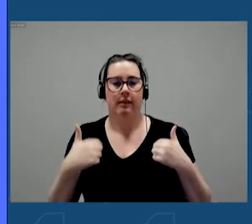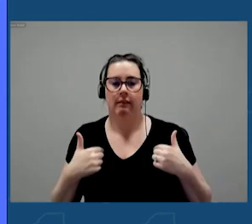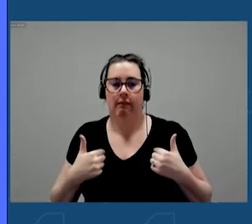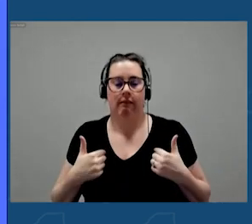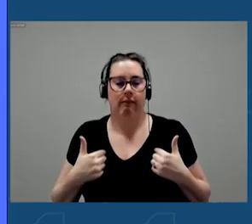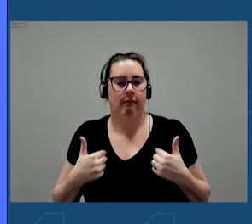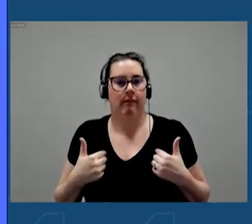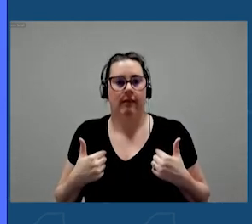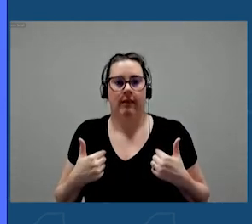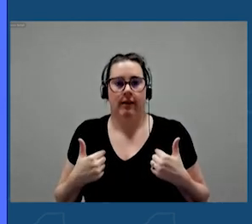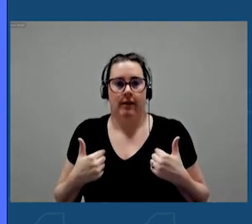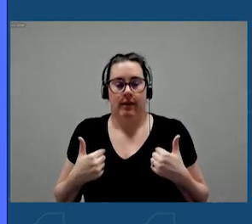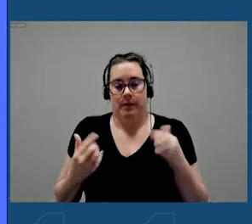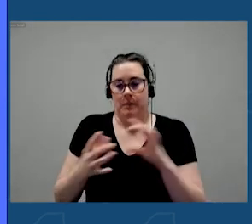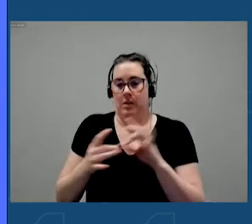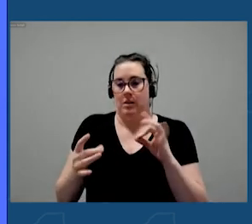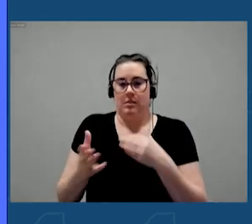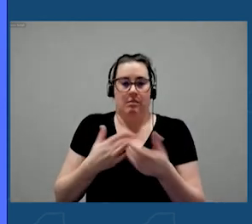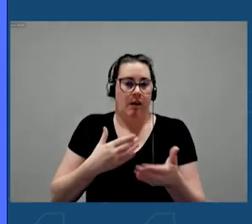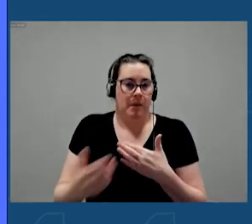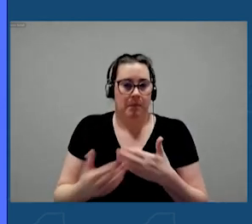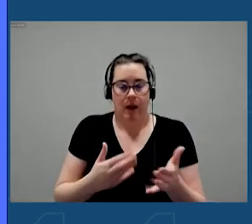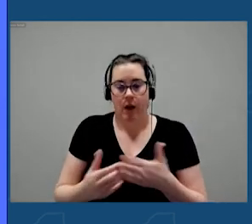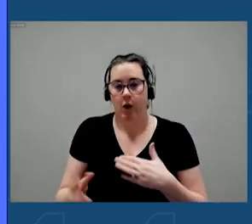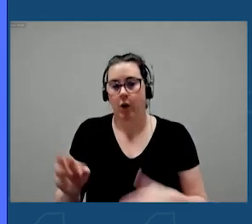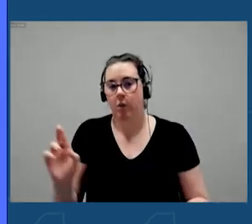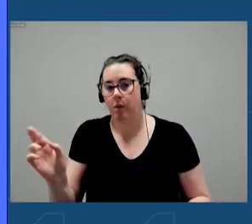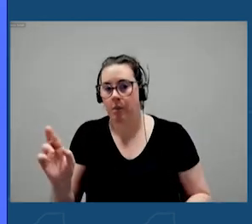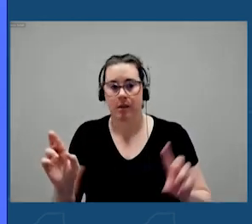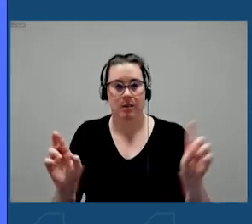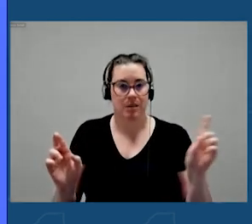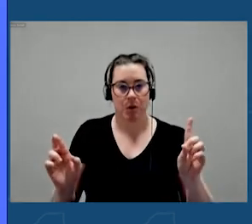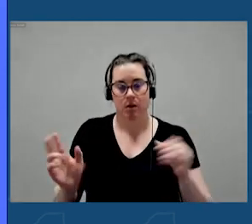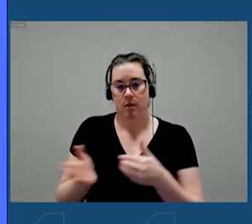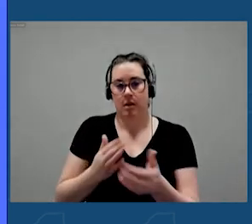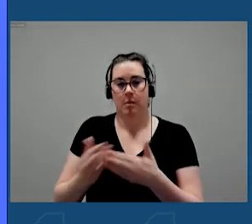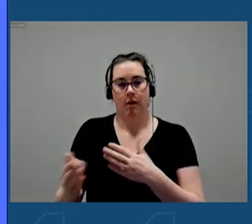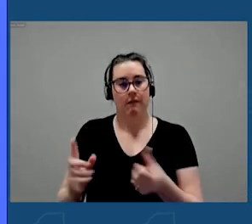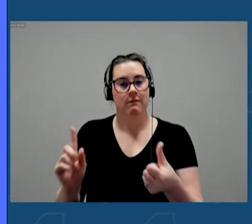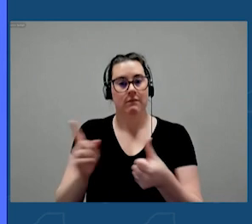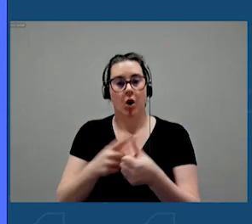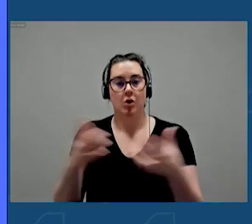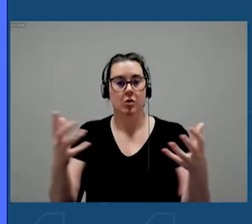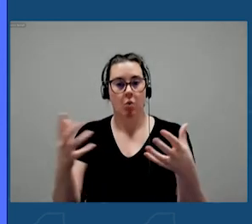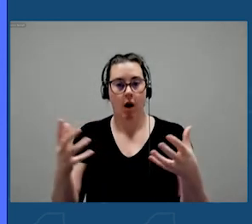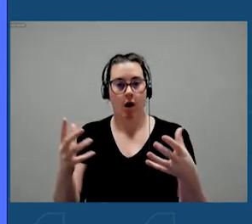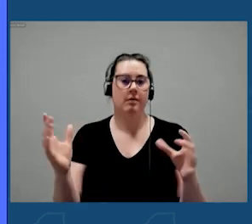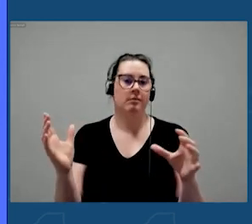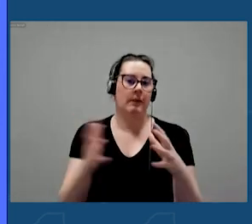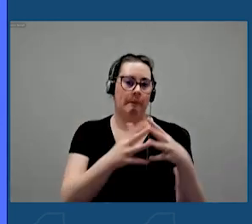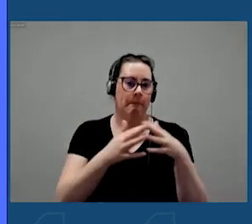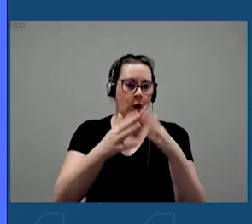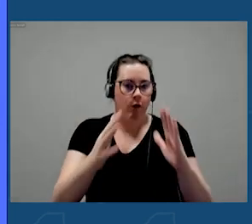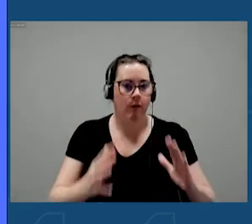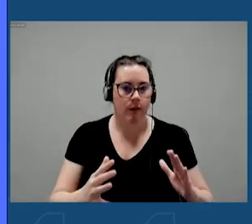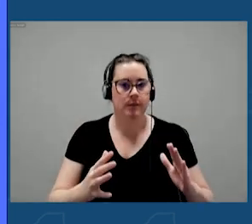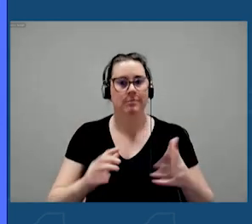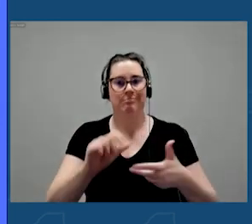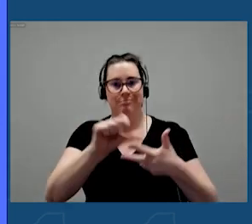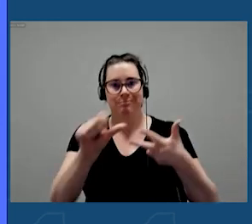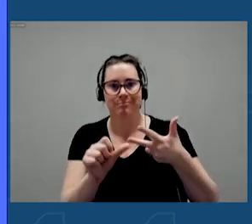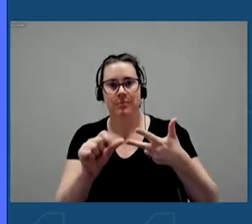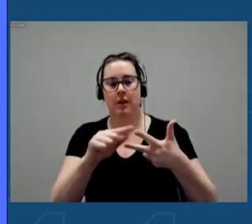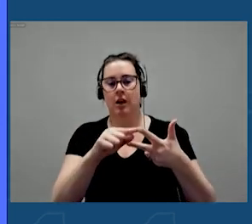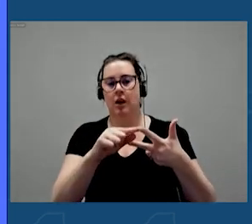day, Democrat, Republicans were Americans first, and we're New Yorkers first. So that's what I'm going to continue